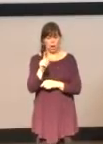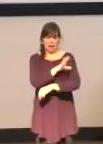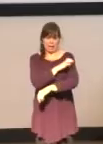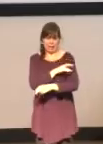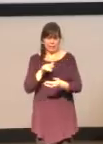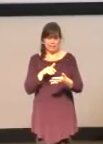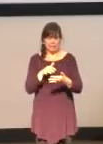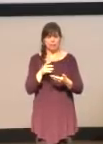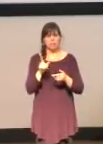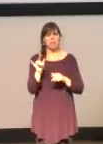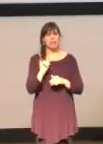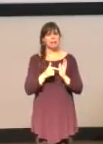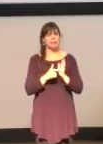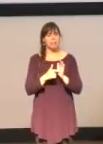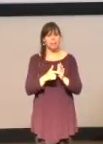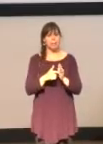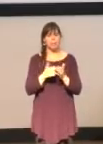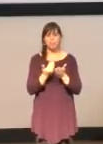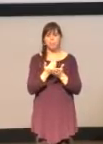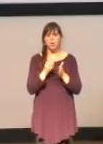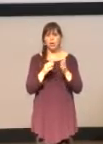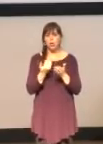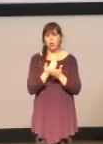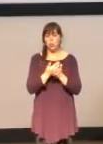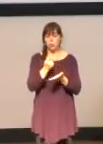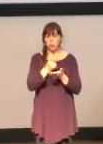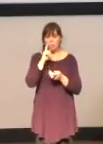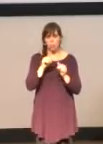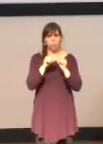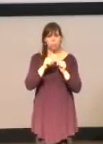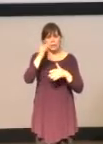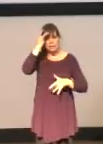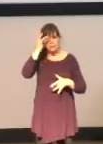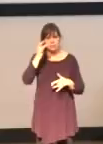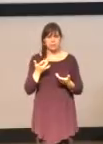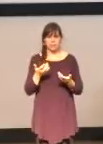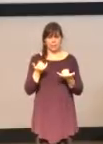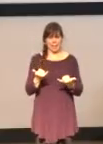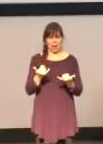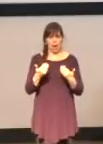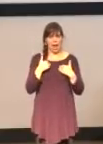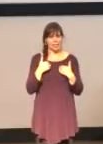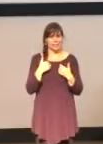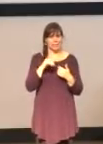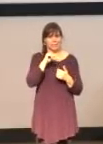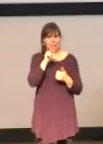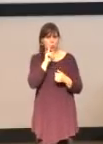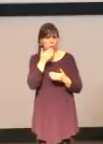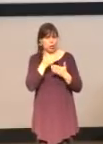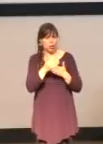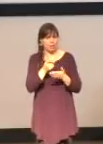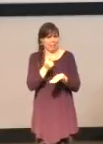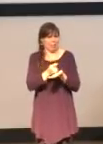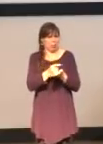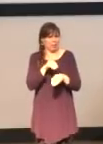would be an example of developing a new treatment for a chronic disease, which currently has a suboptimal therapeutic